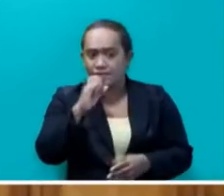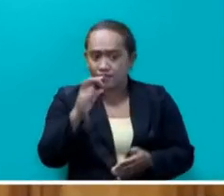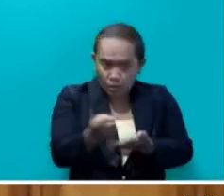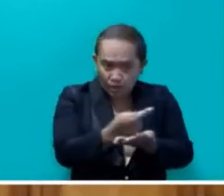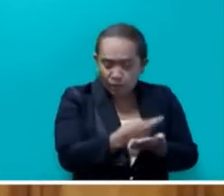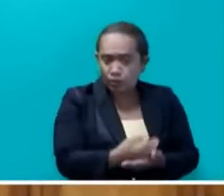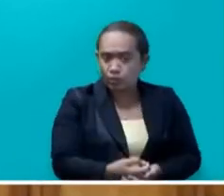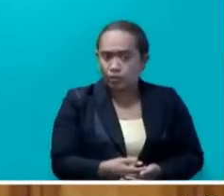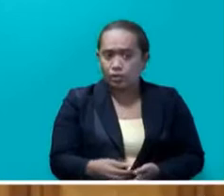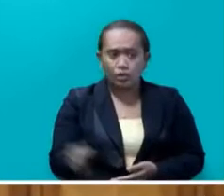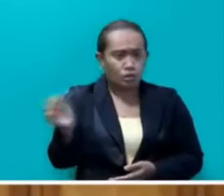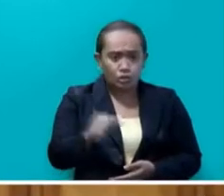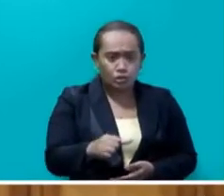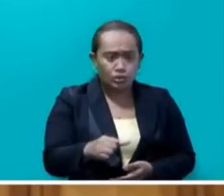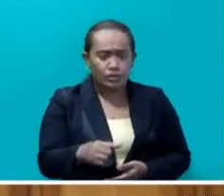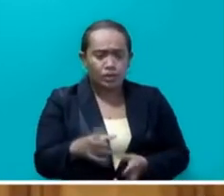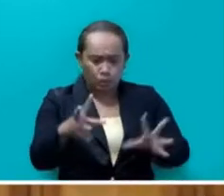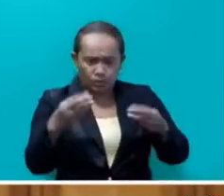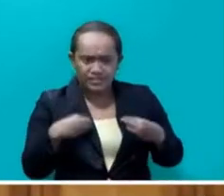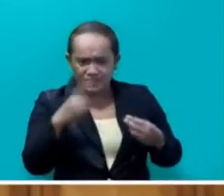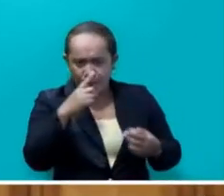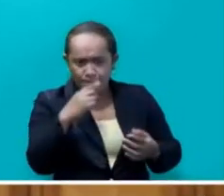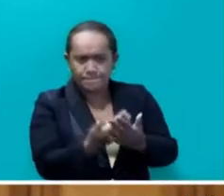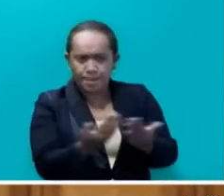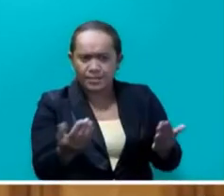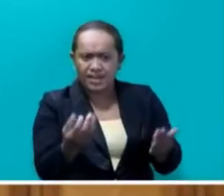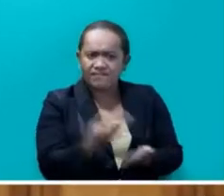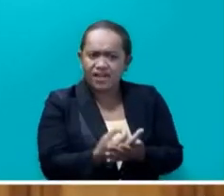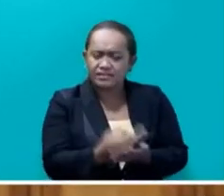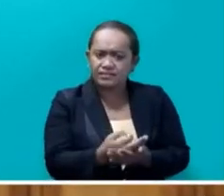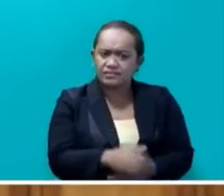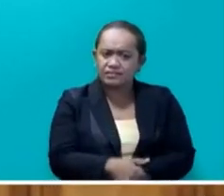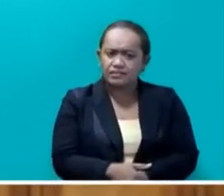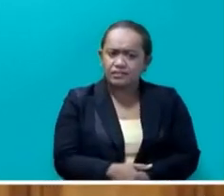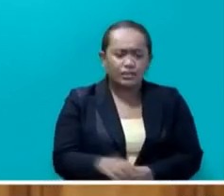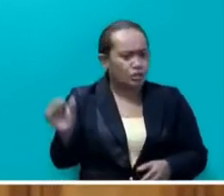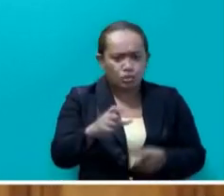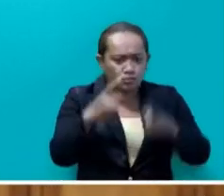not receive public funds. All such revenue should be disclosed to Parliament, Honorable